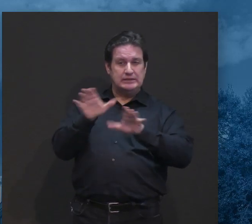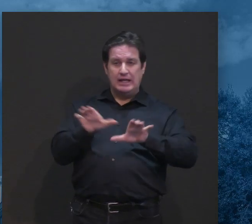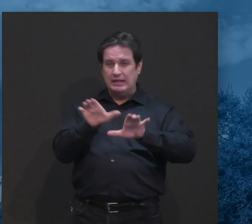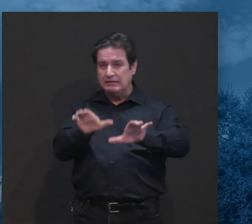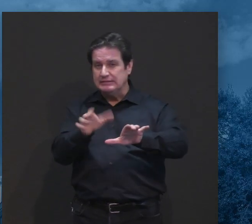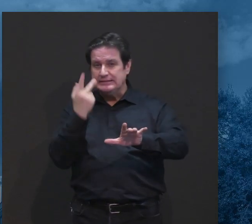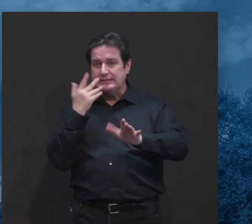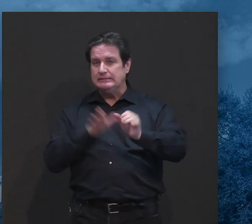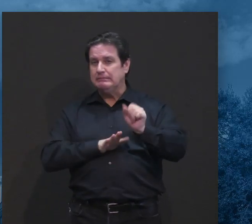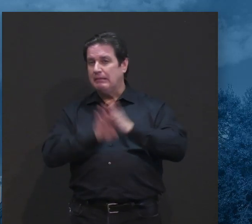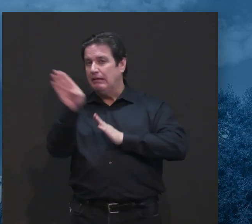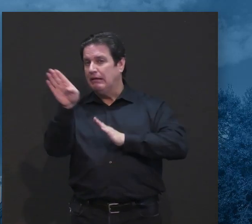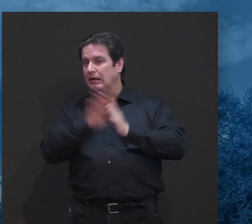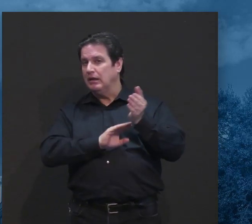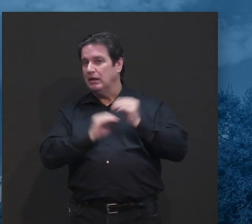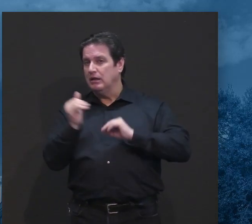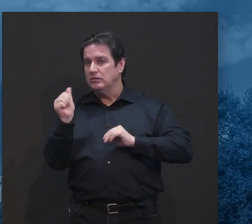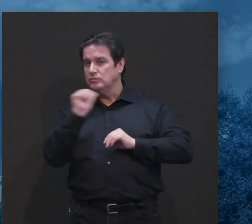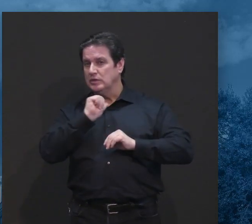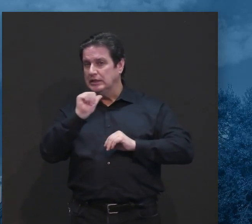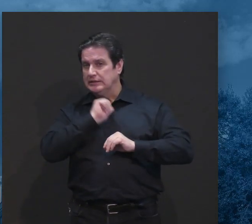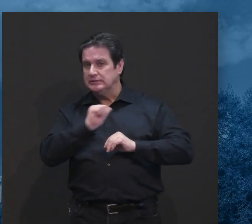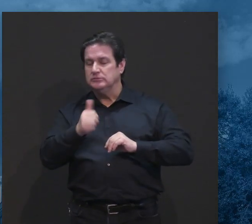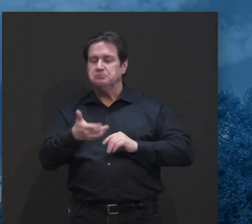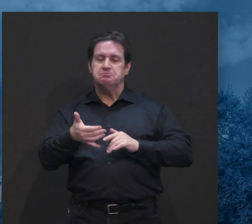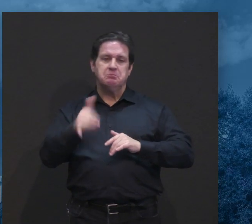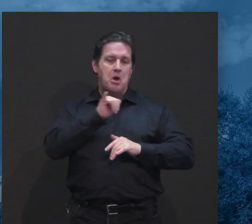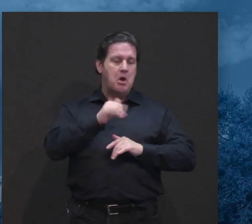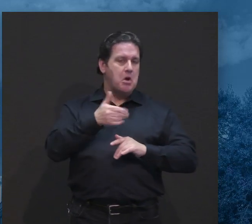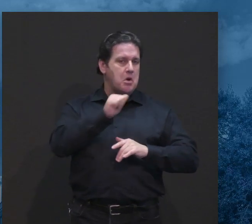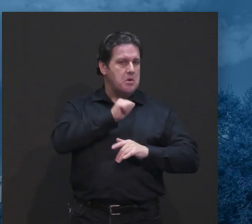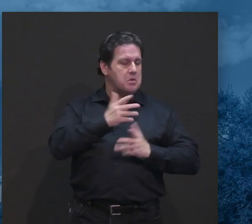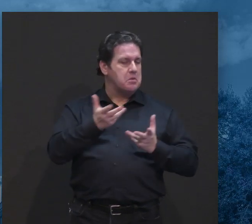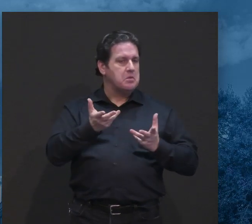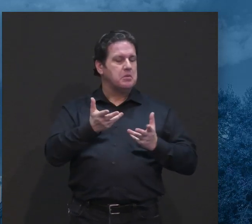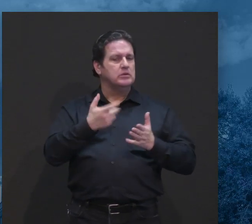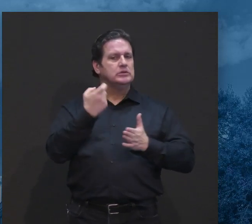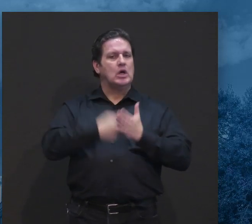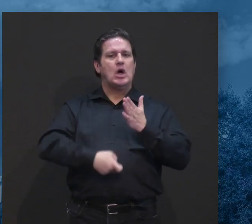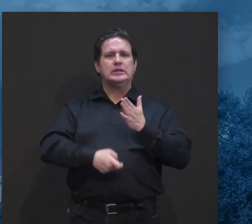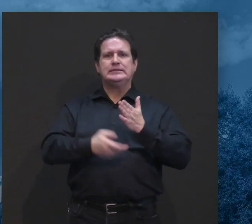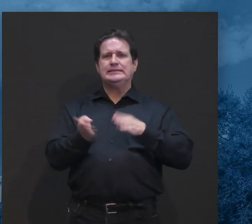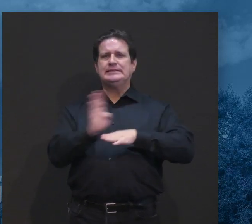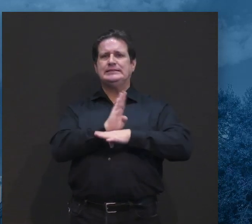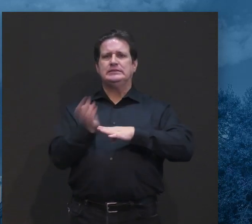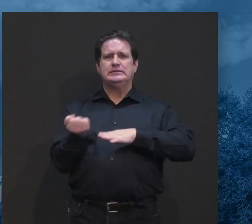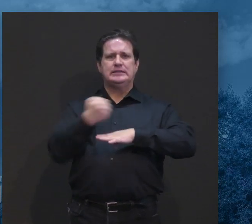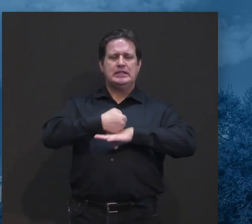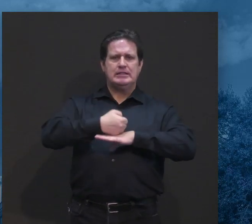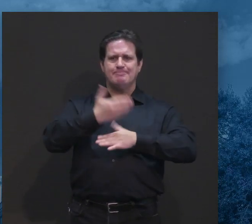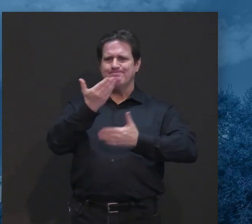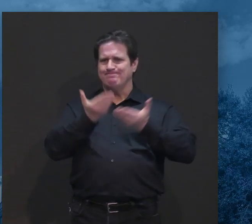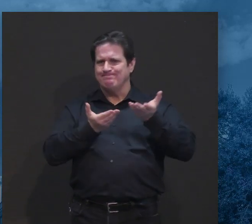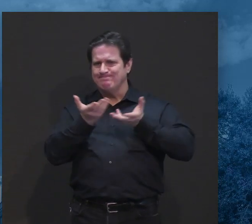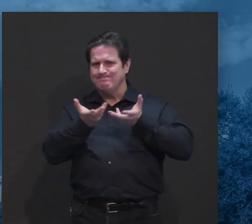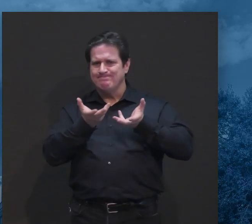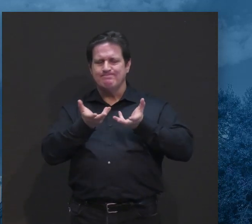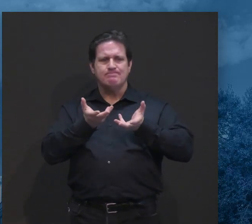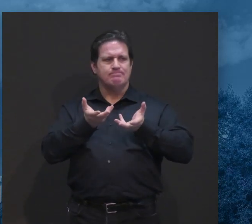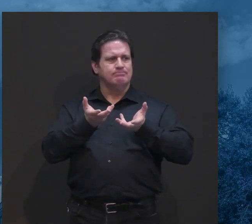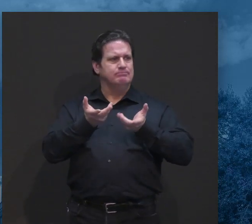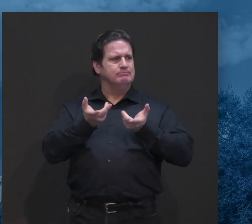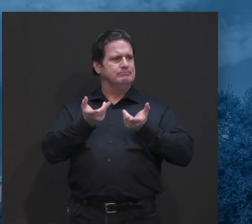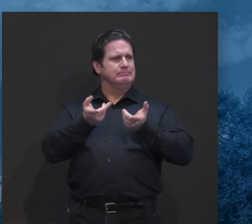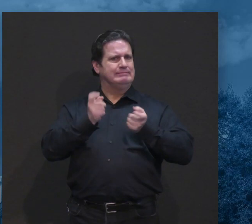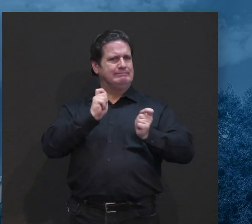that we're seeing is causing the spread, and the cost associated with that to the business owners